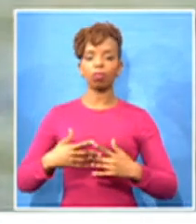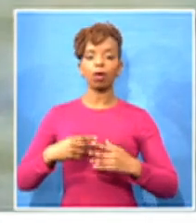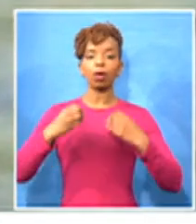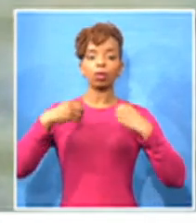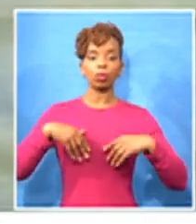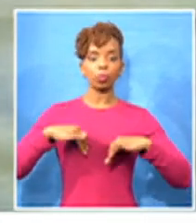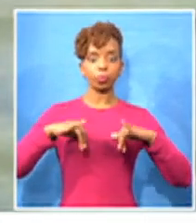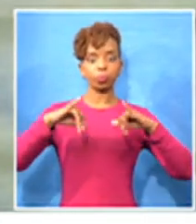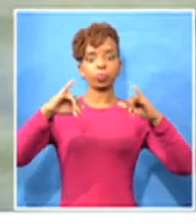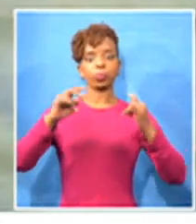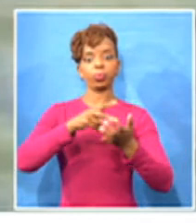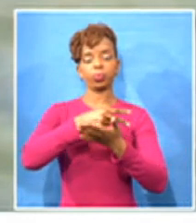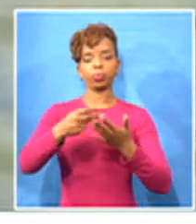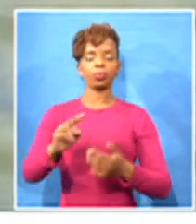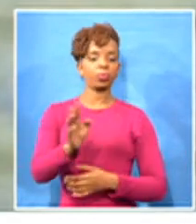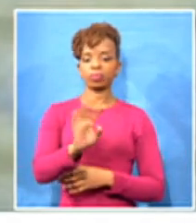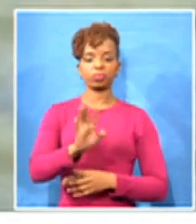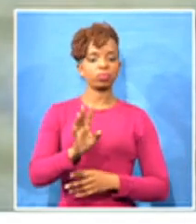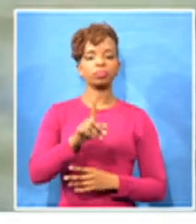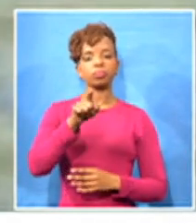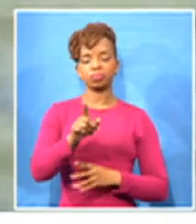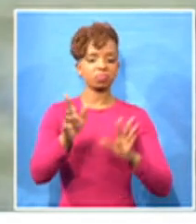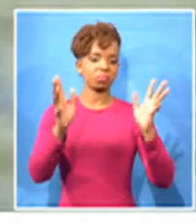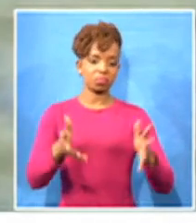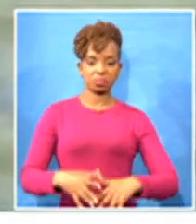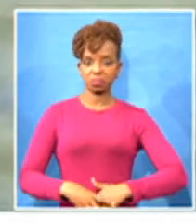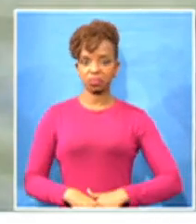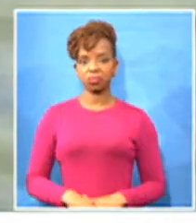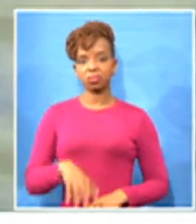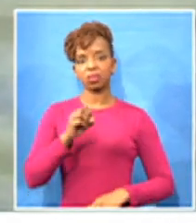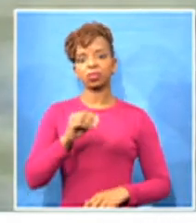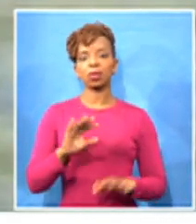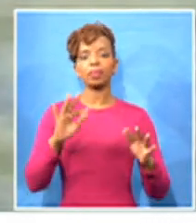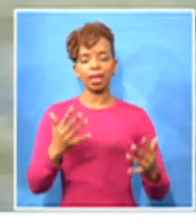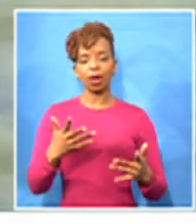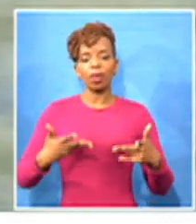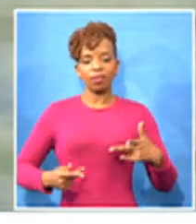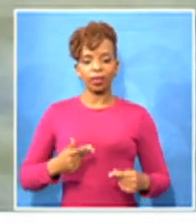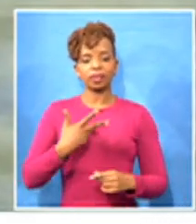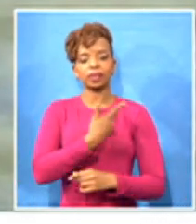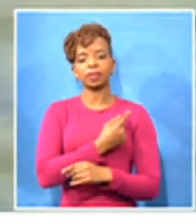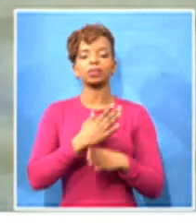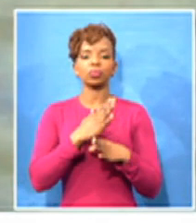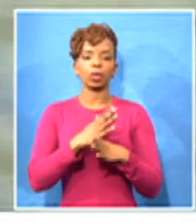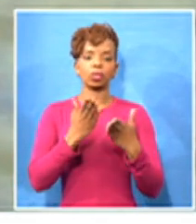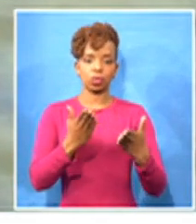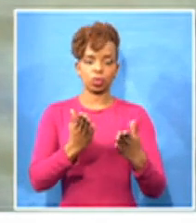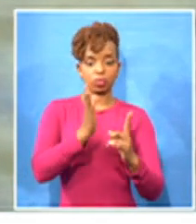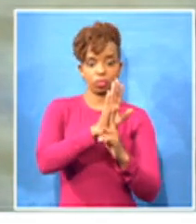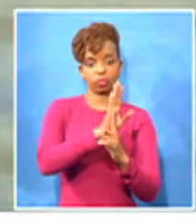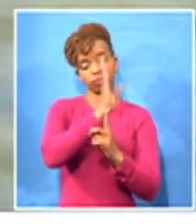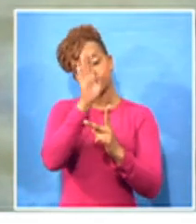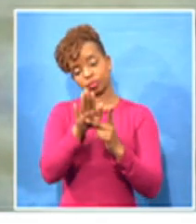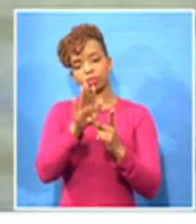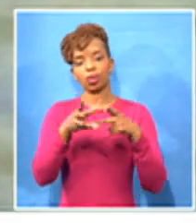you will not become ill. So that's the basic concept around how a vaccine works. Now, the second way I'd like to answer this question